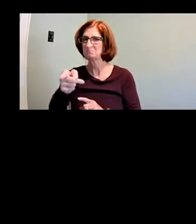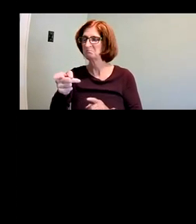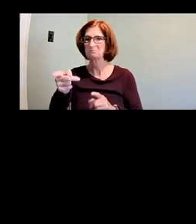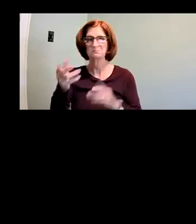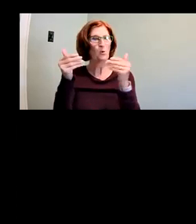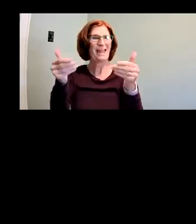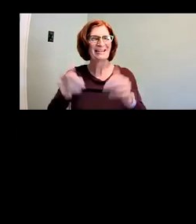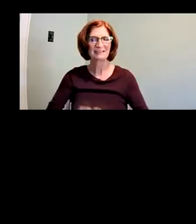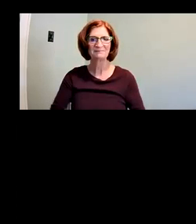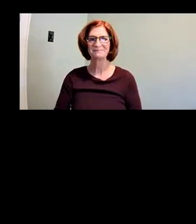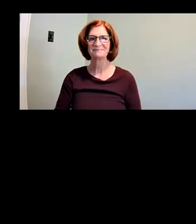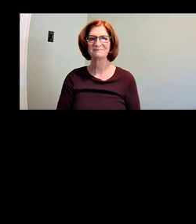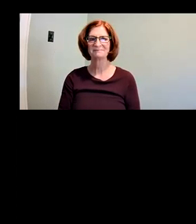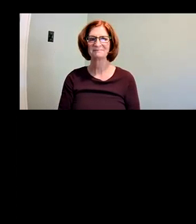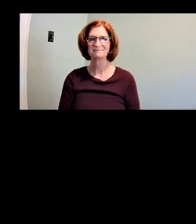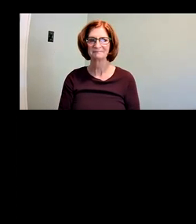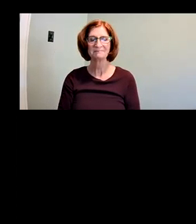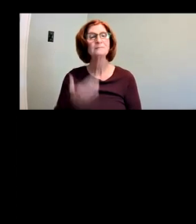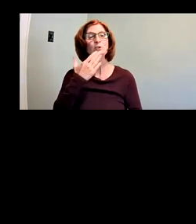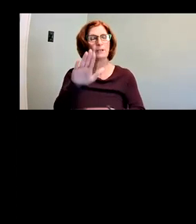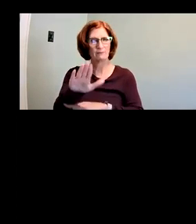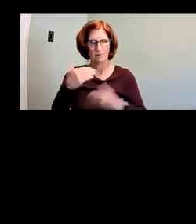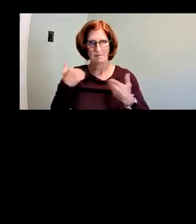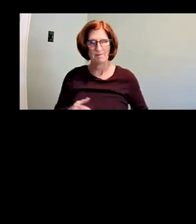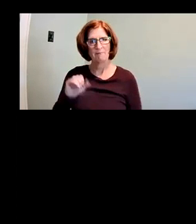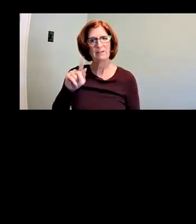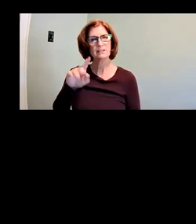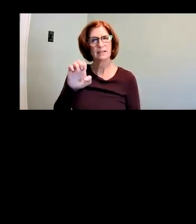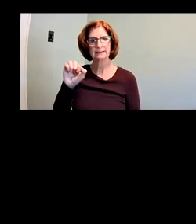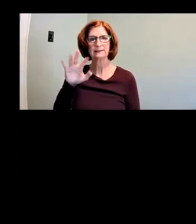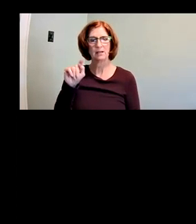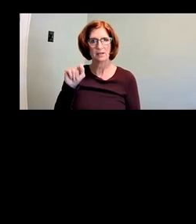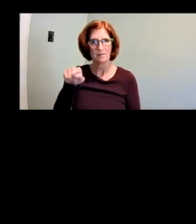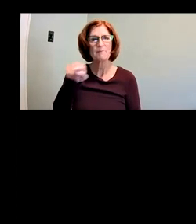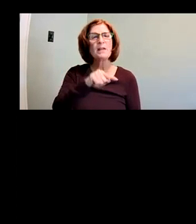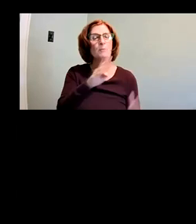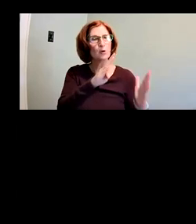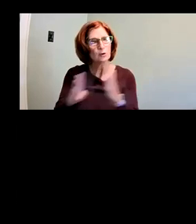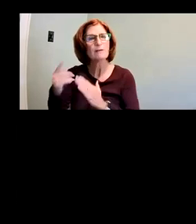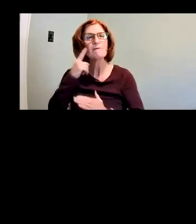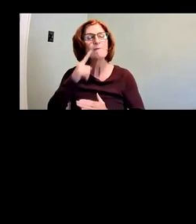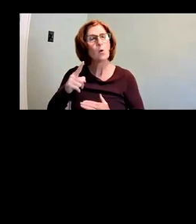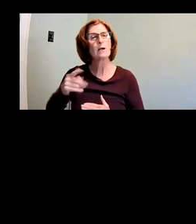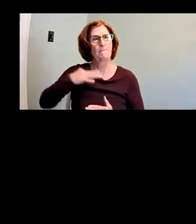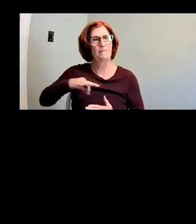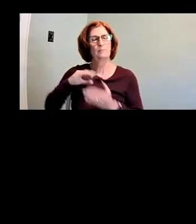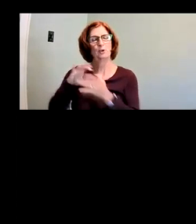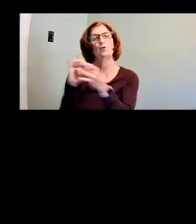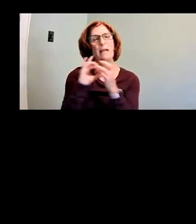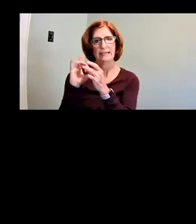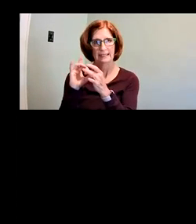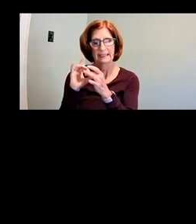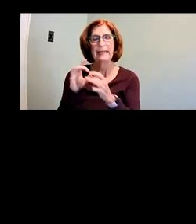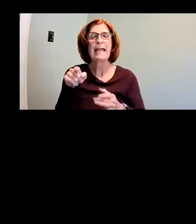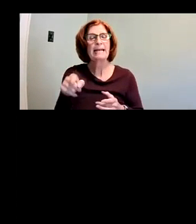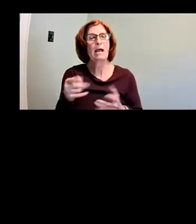Okay. Thank you. Good afternoon. My name is Celeste Scott, and I'm the Housing Justice Organizer of Pittsburgh United, and I'll be commenting on the Housing